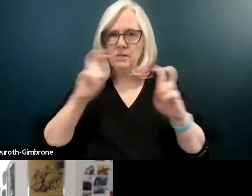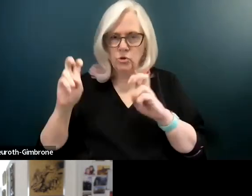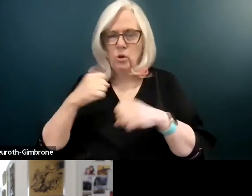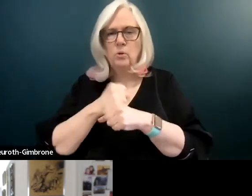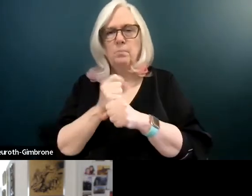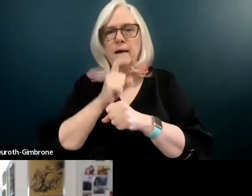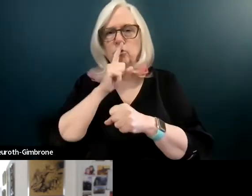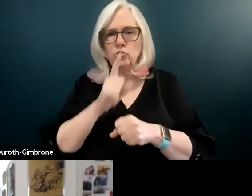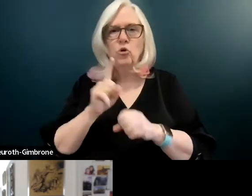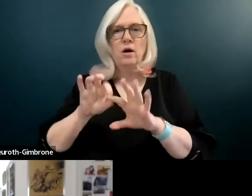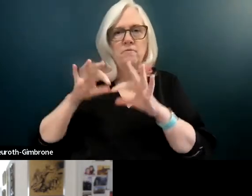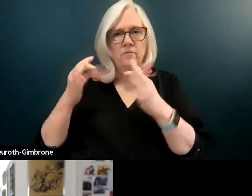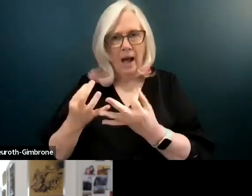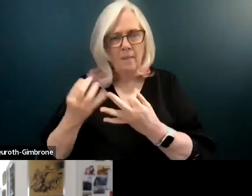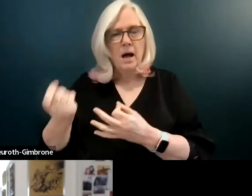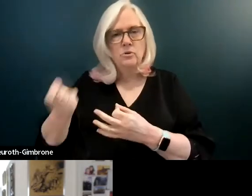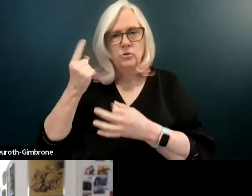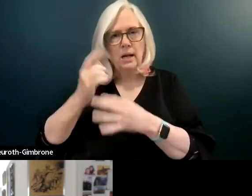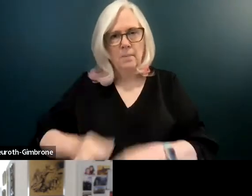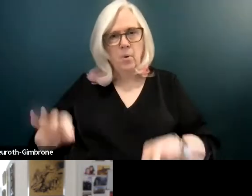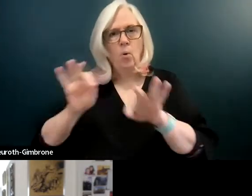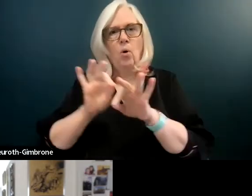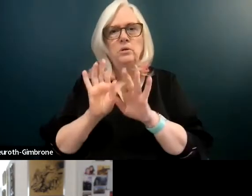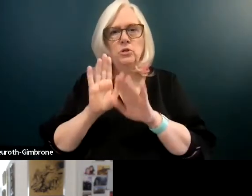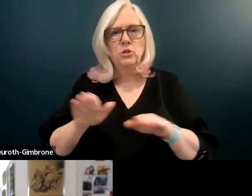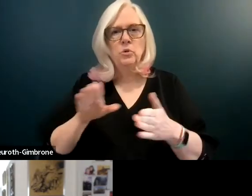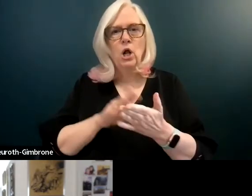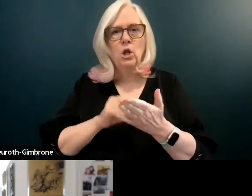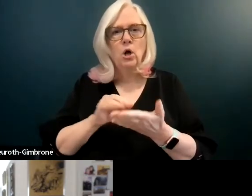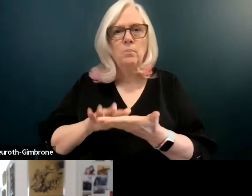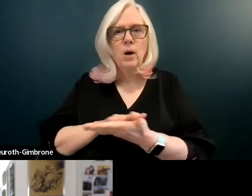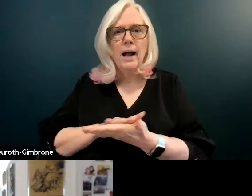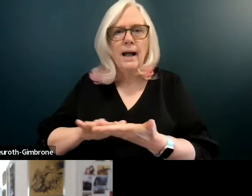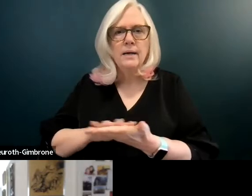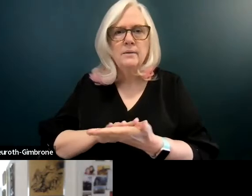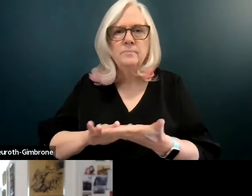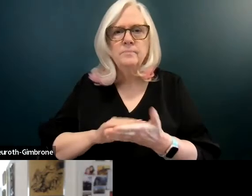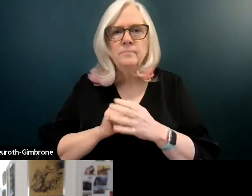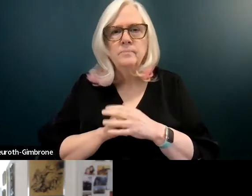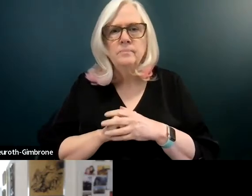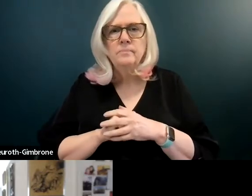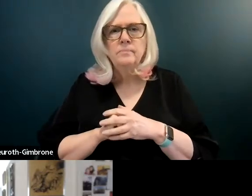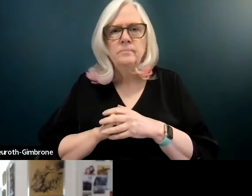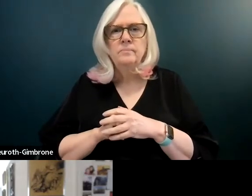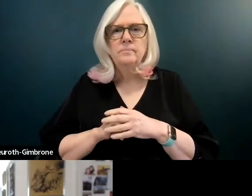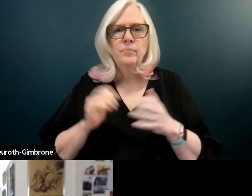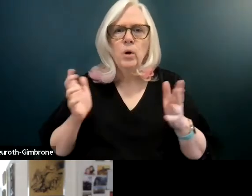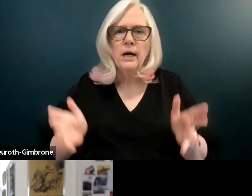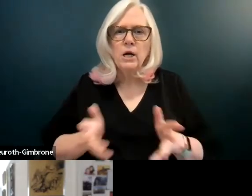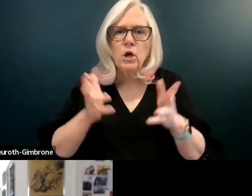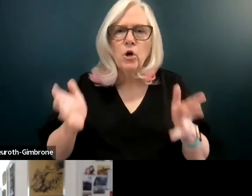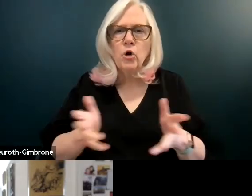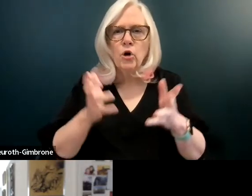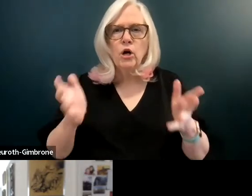of their children learning Braille. Just like work of encouraging families who have deaf